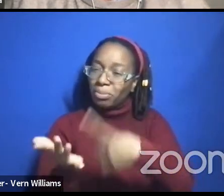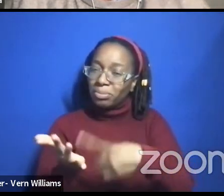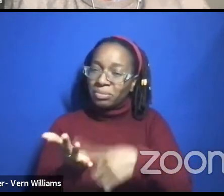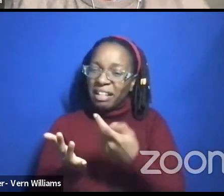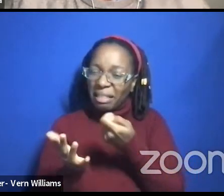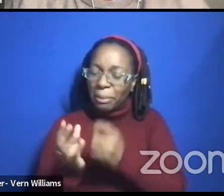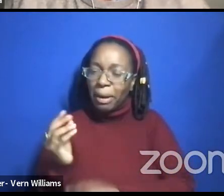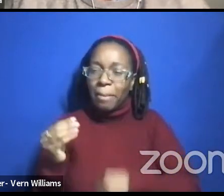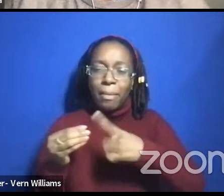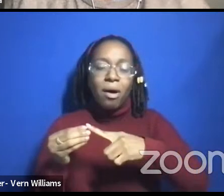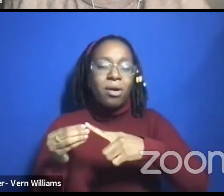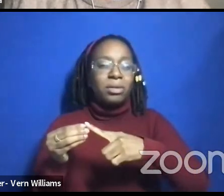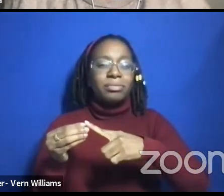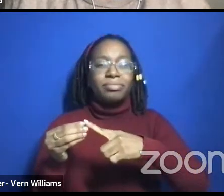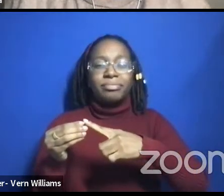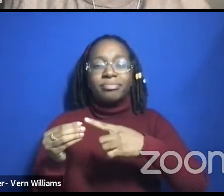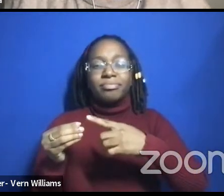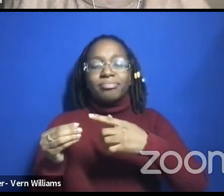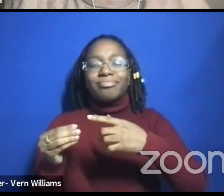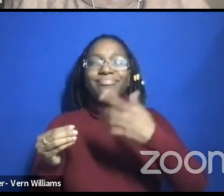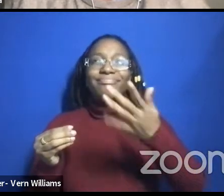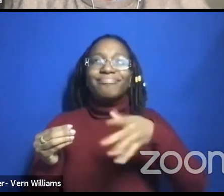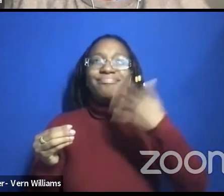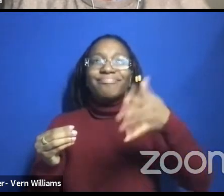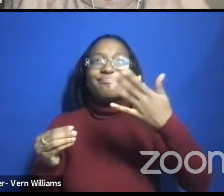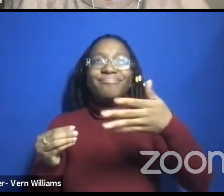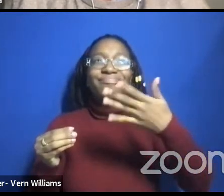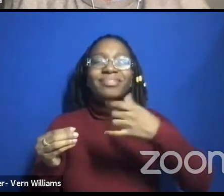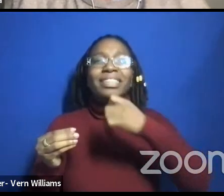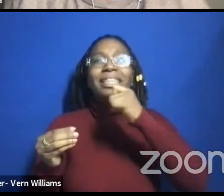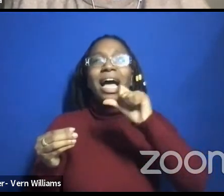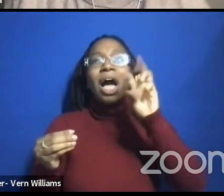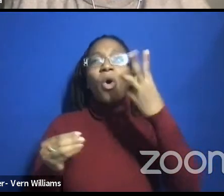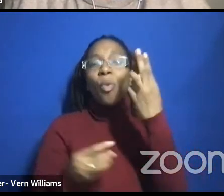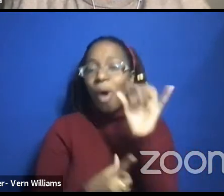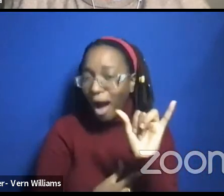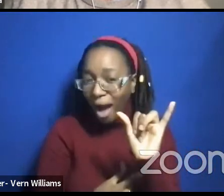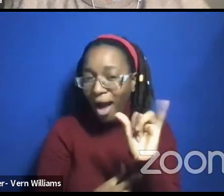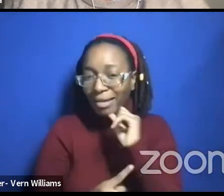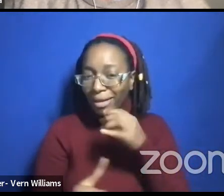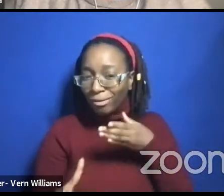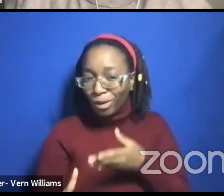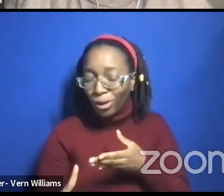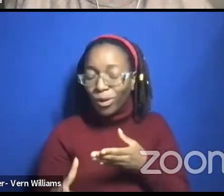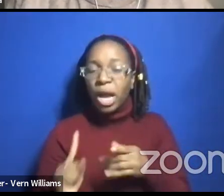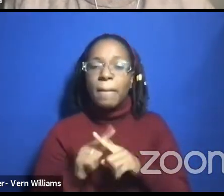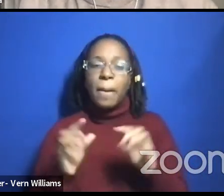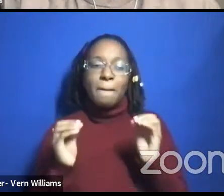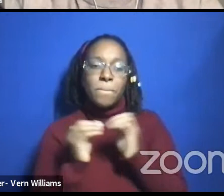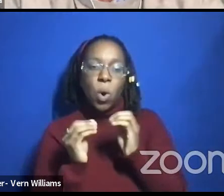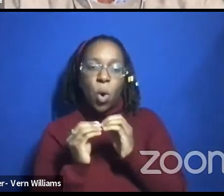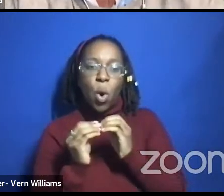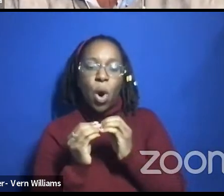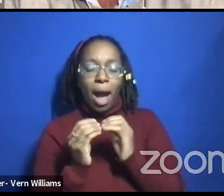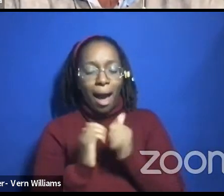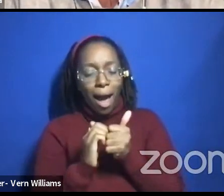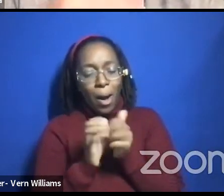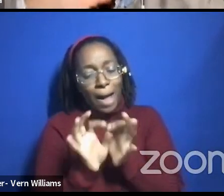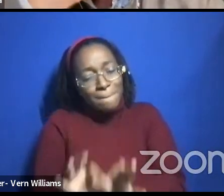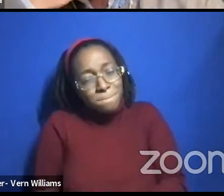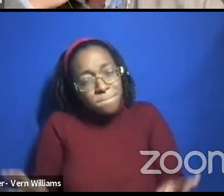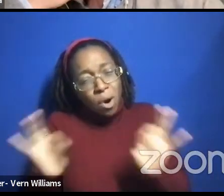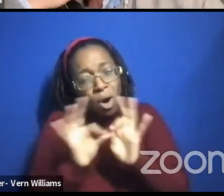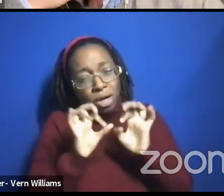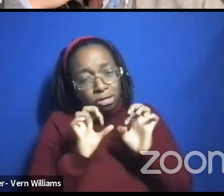about kind of not necessarily why the intention isn't there, but kind of the criticality of education